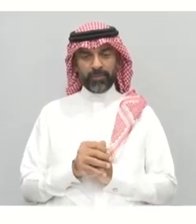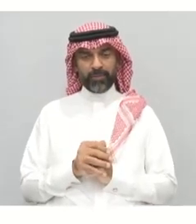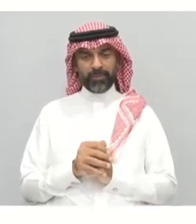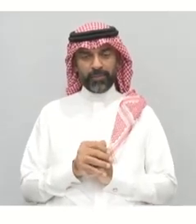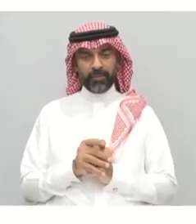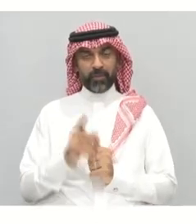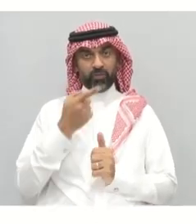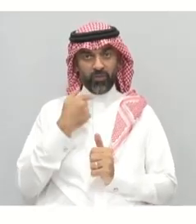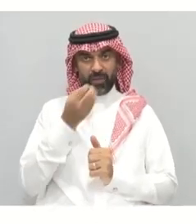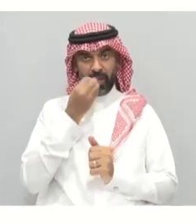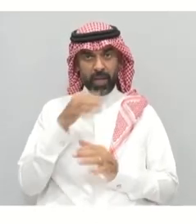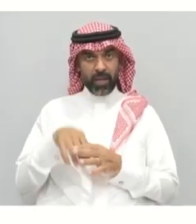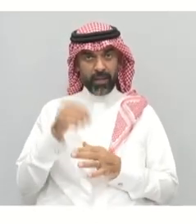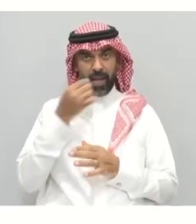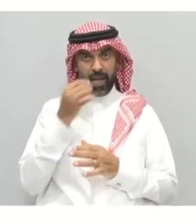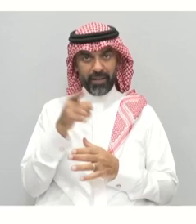Do you like chips?